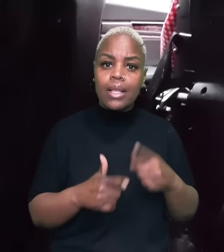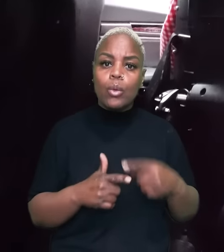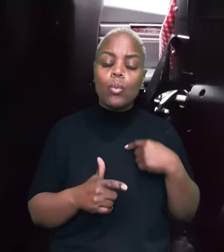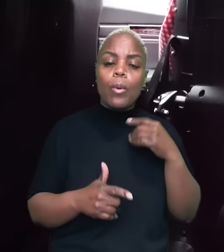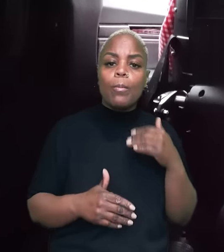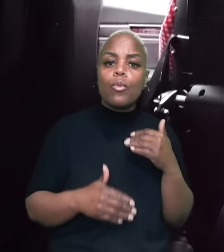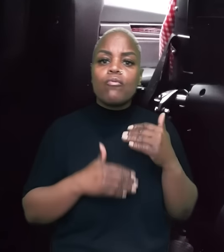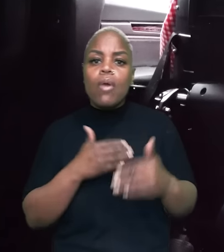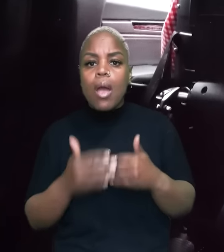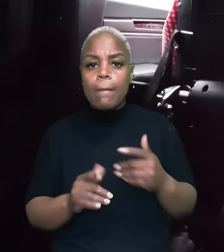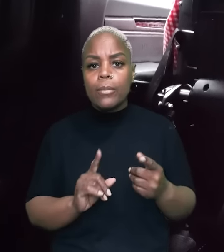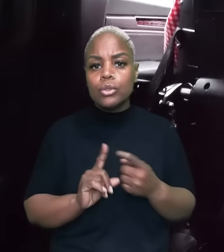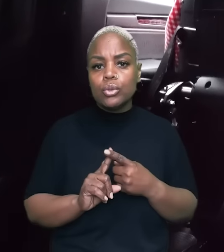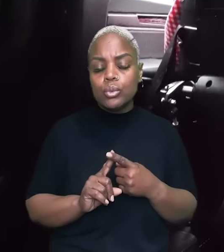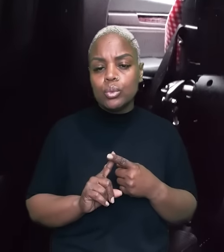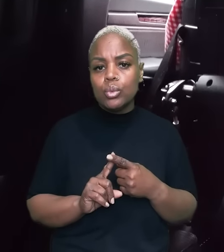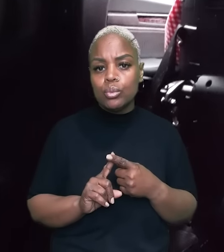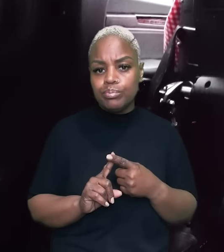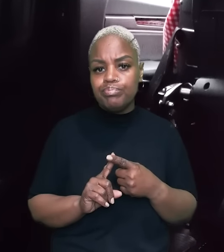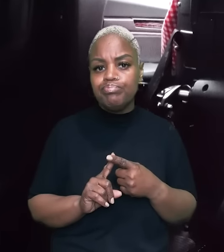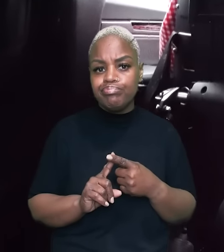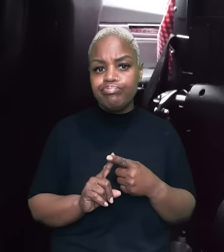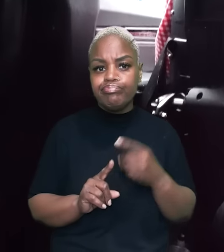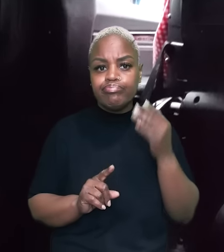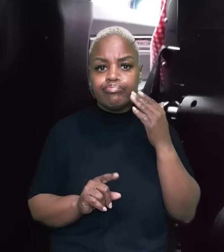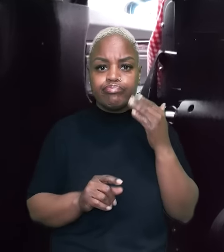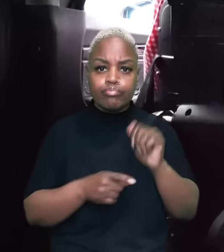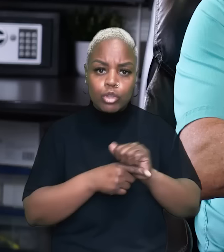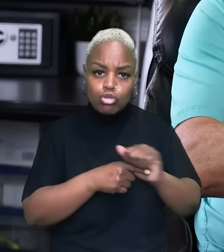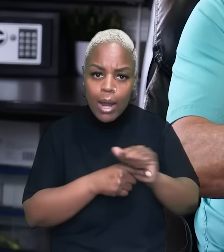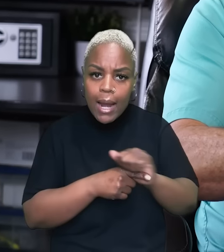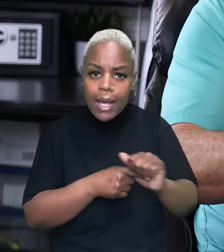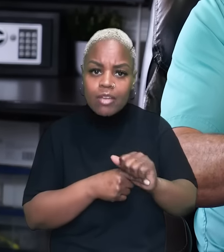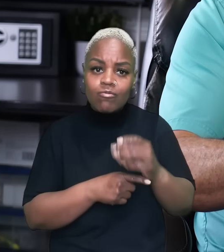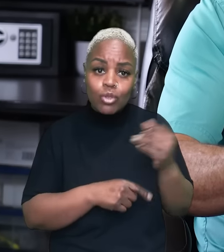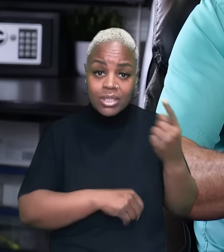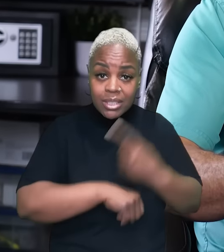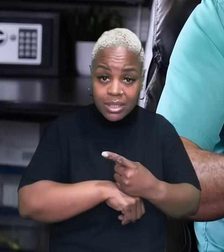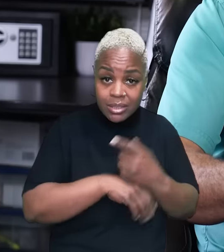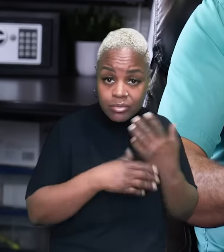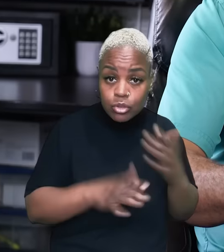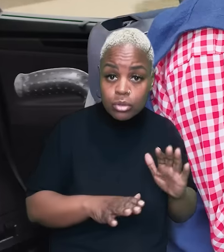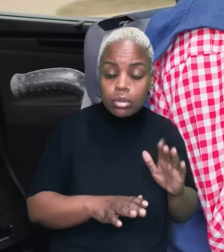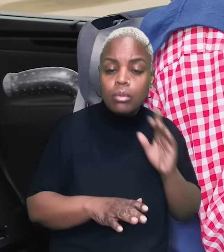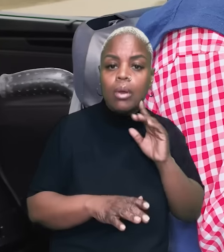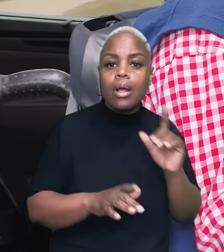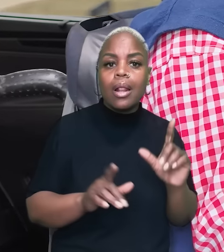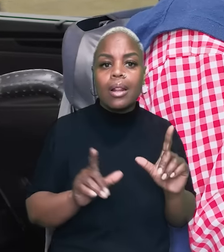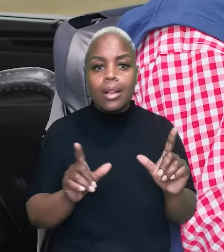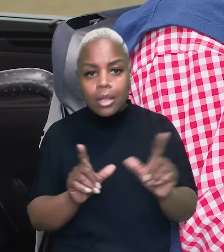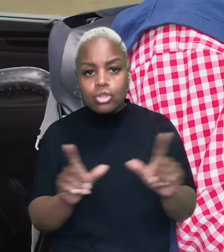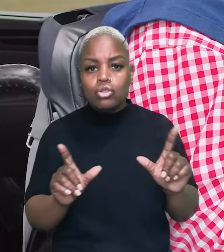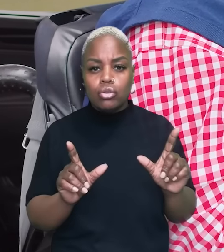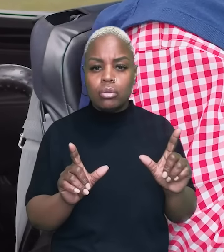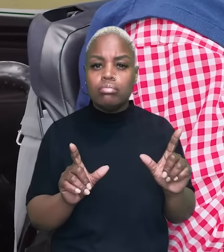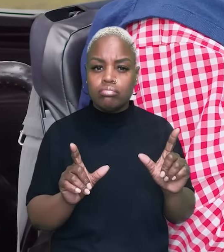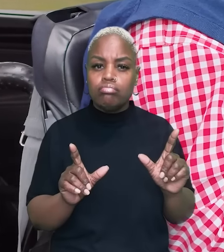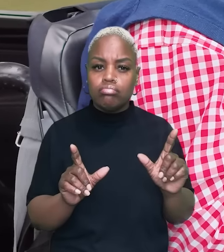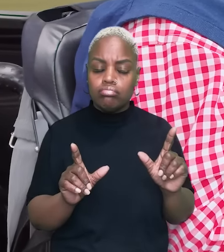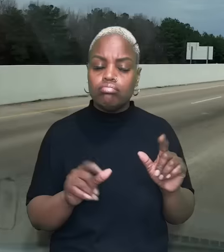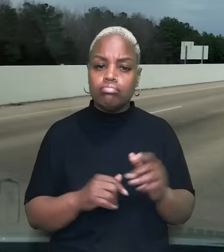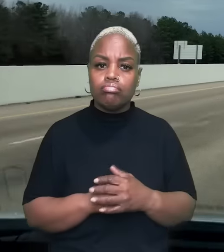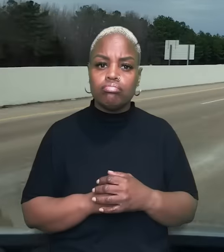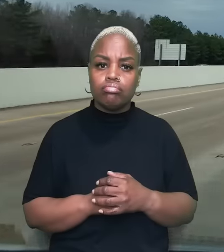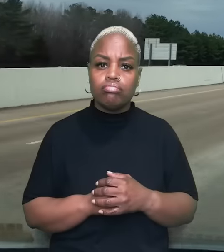the training. This training will take a few days and train them all the way to licensure. So once you